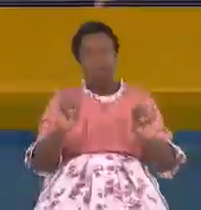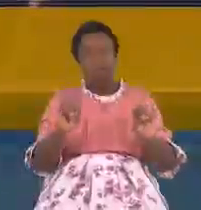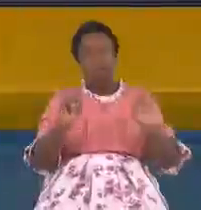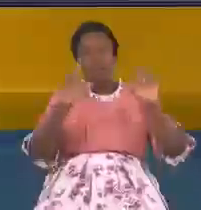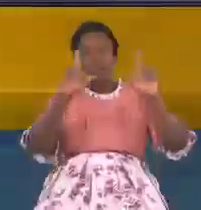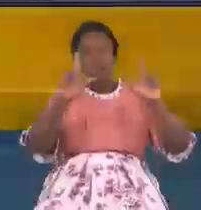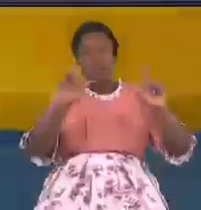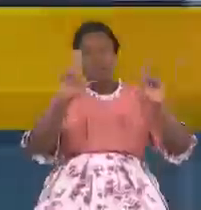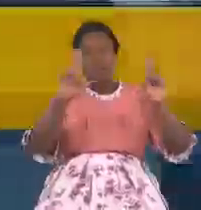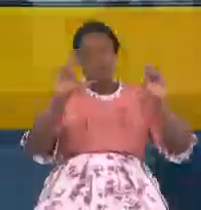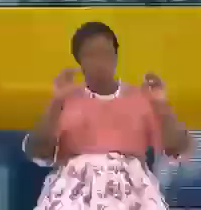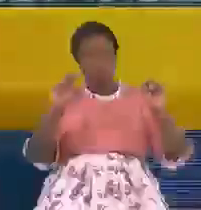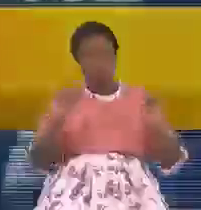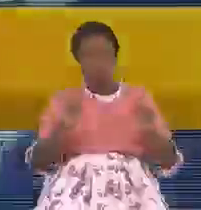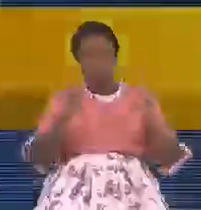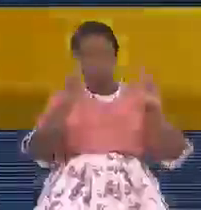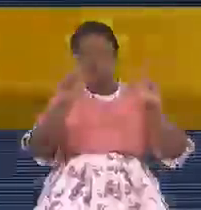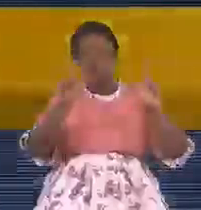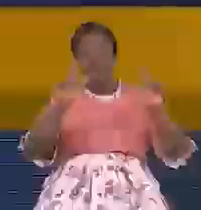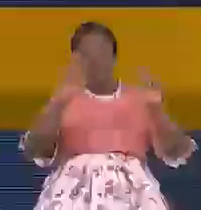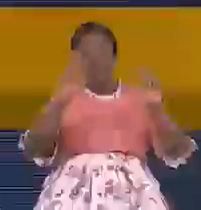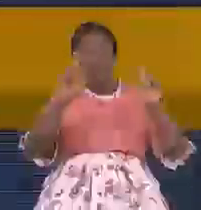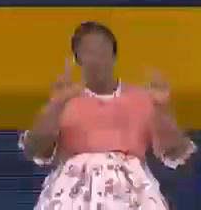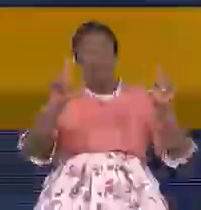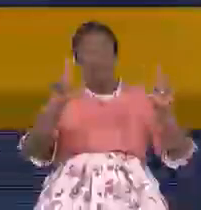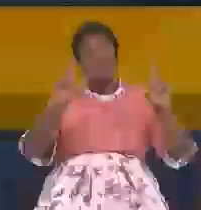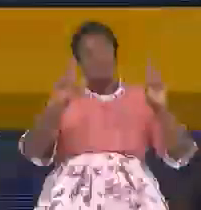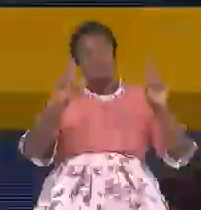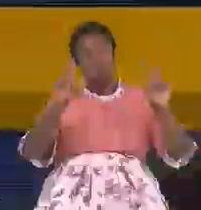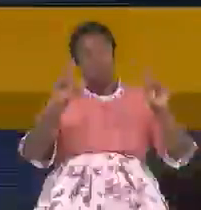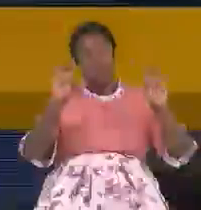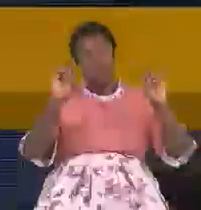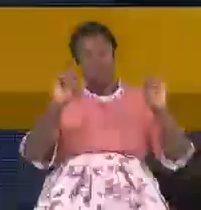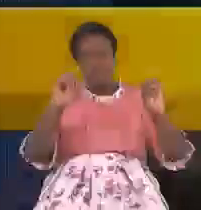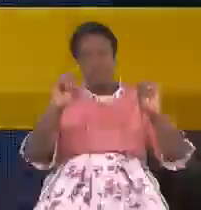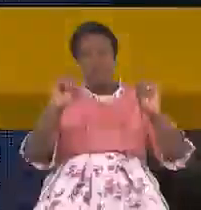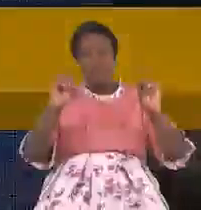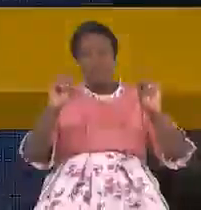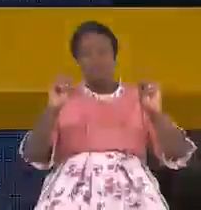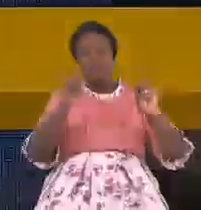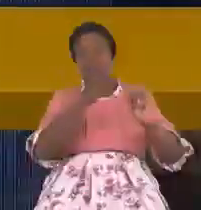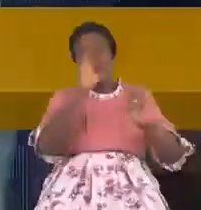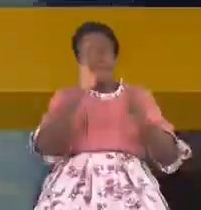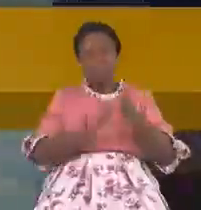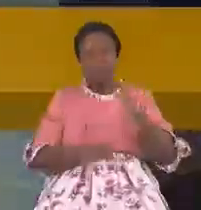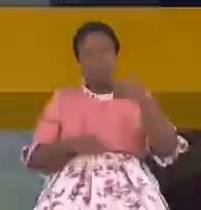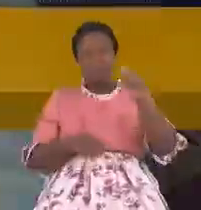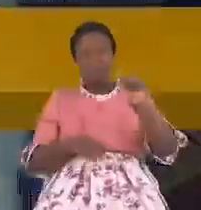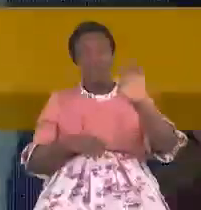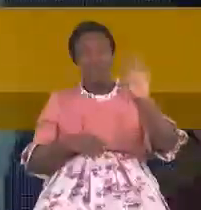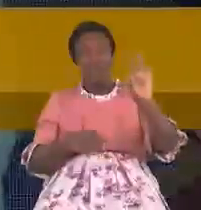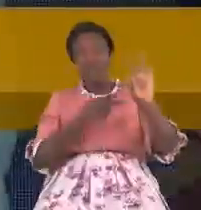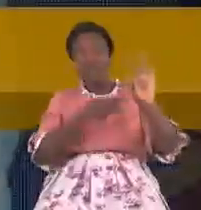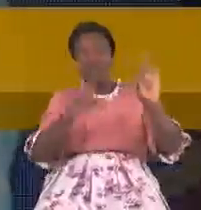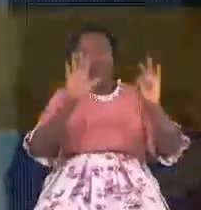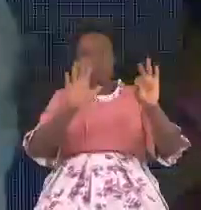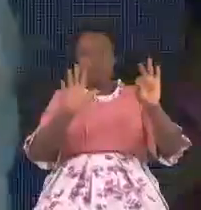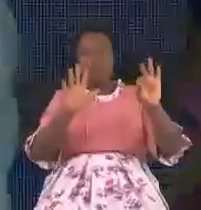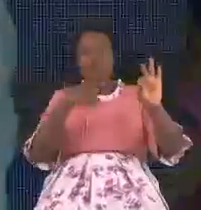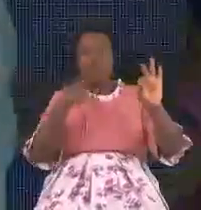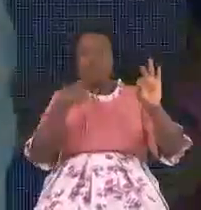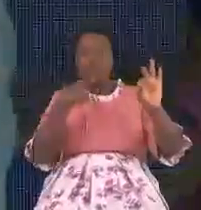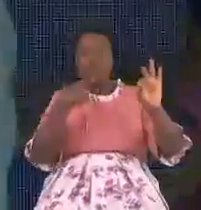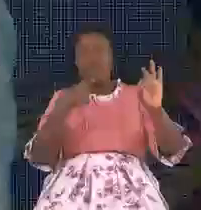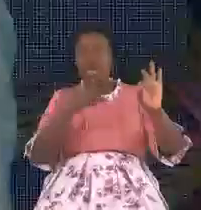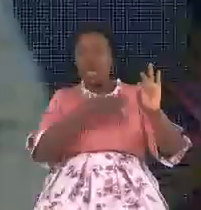when jesus came to the place he looked up and he saw